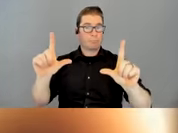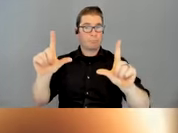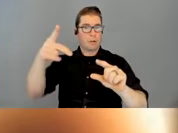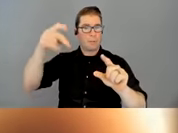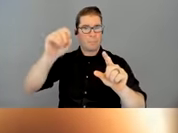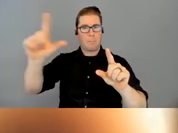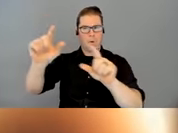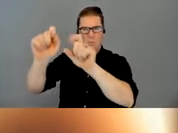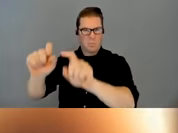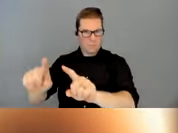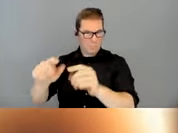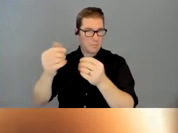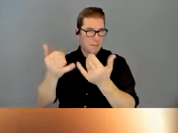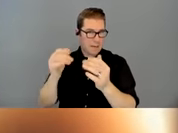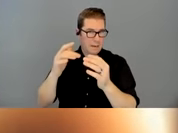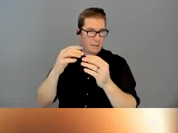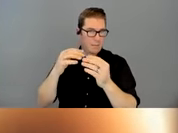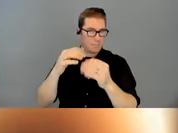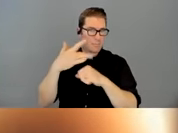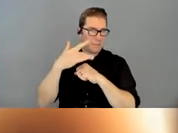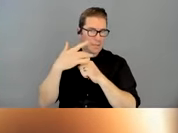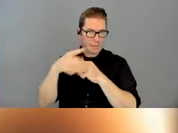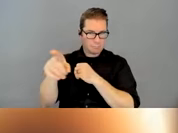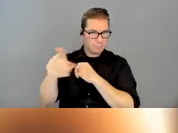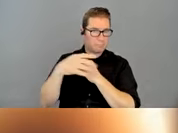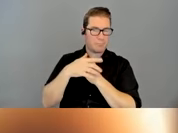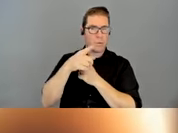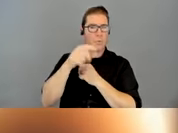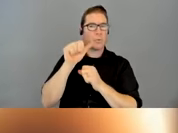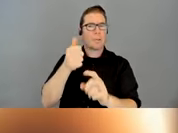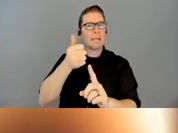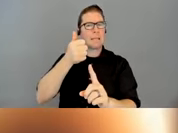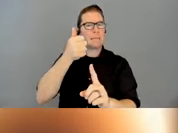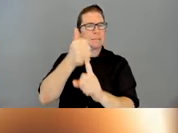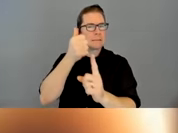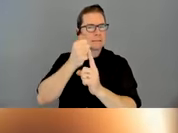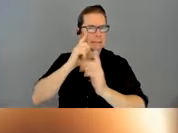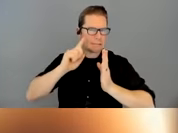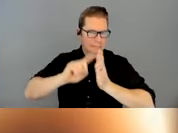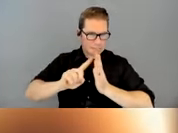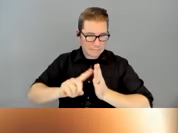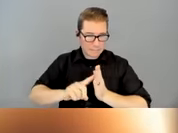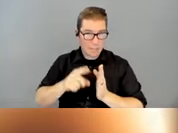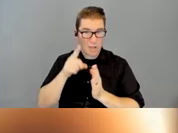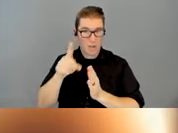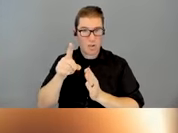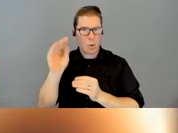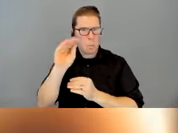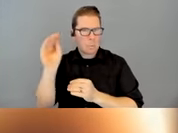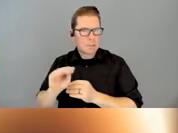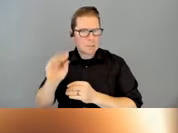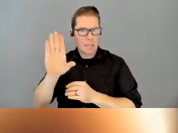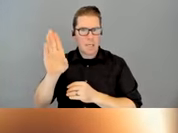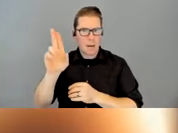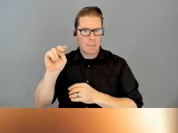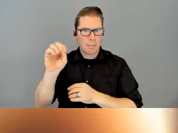you can do a little self-assessment. How burnt out are you, given that definition that I gave, that